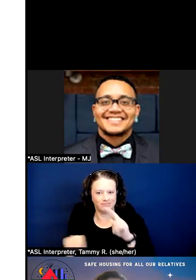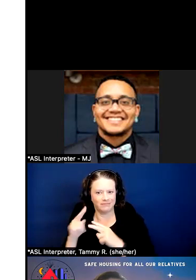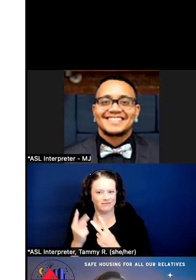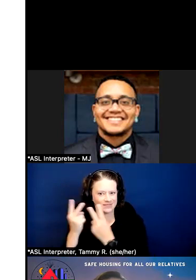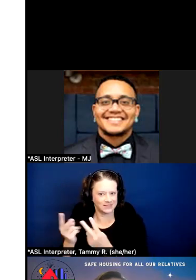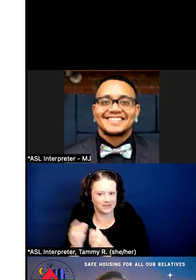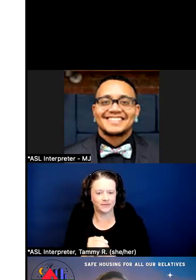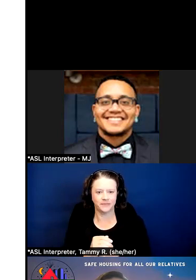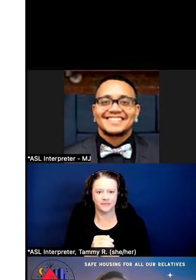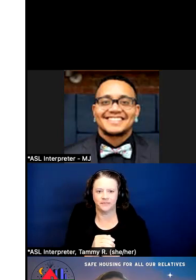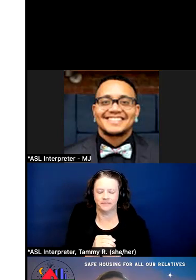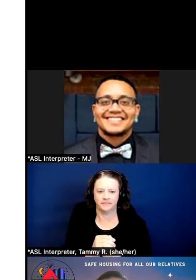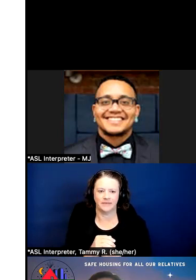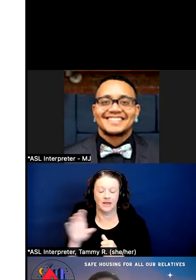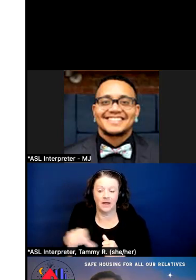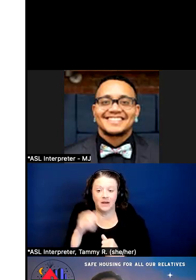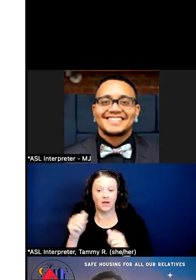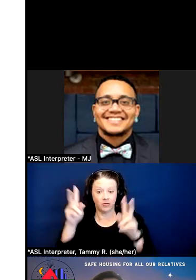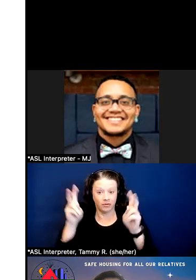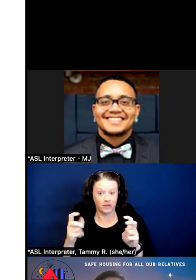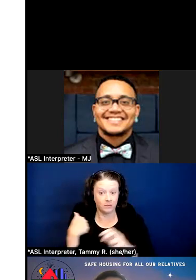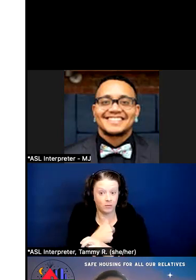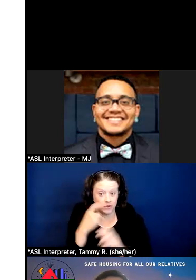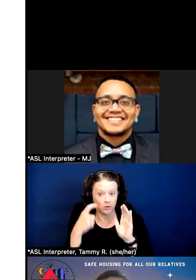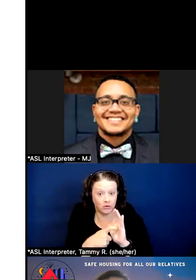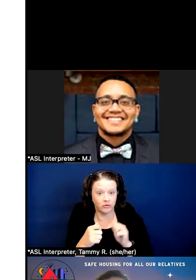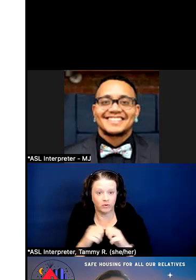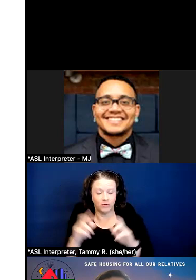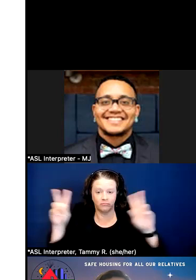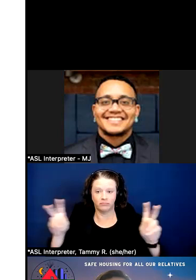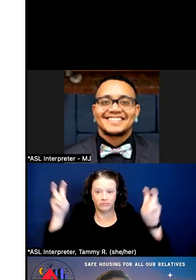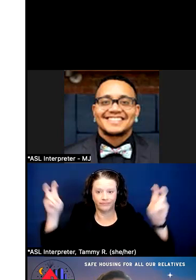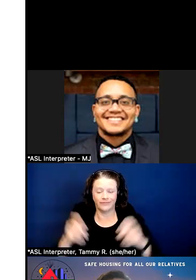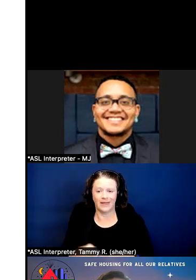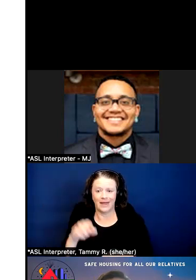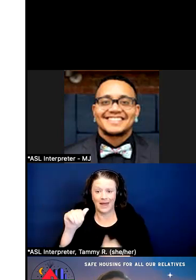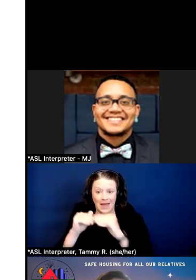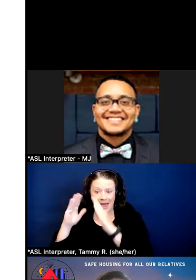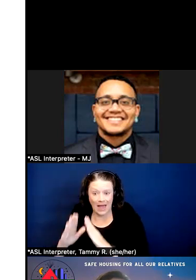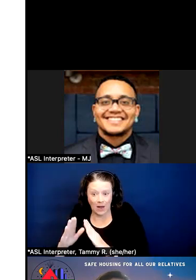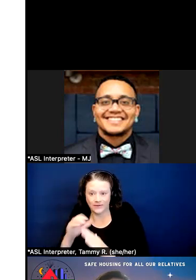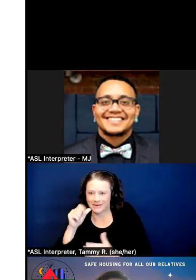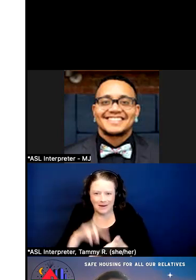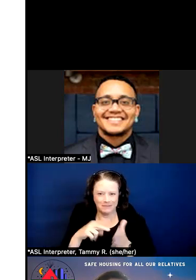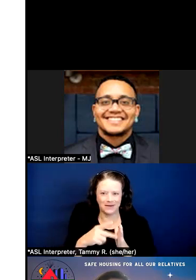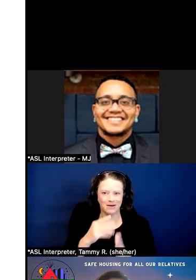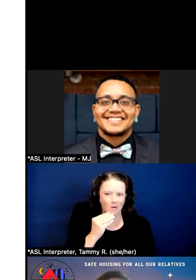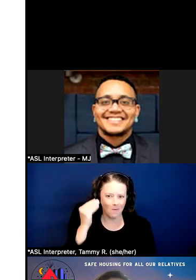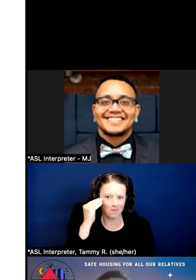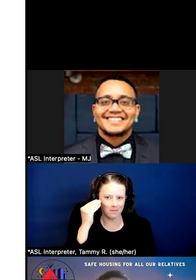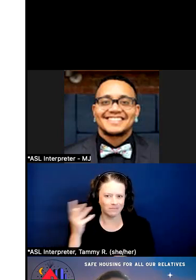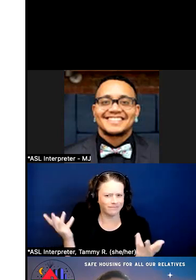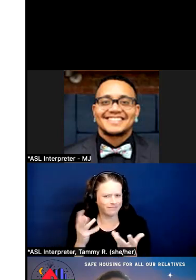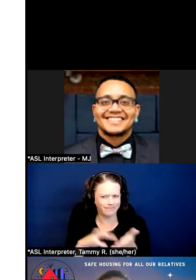Another theme that we noticed, and we just sort of titled it as "A House is Not a Home." Really what this amounted to is